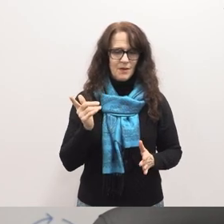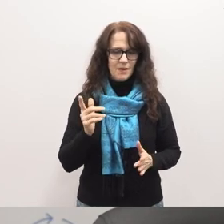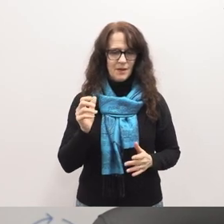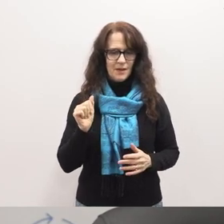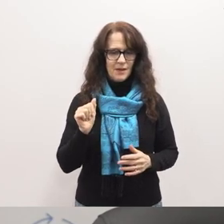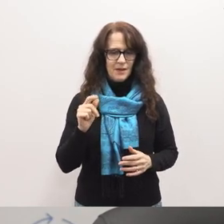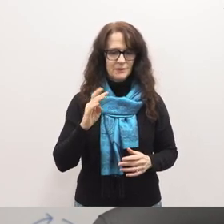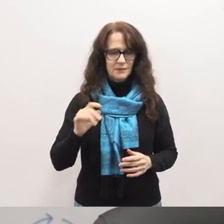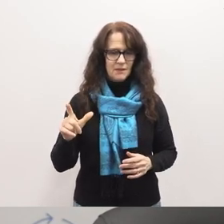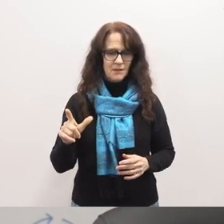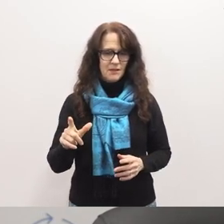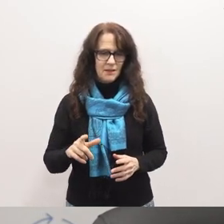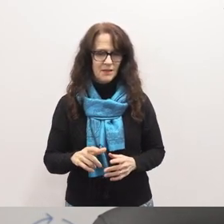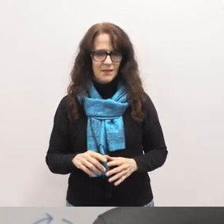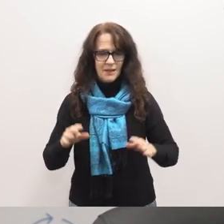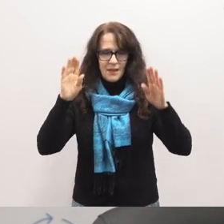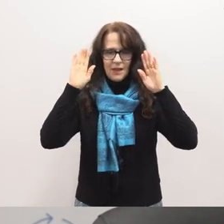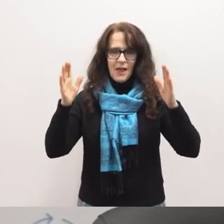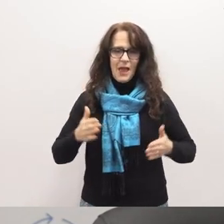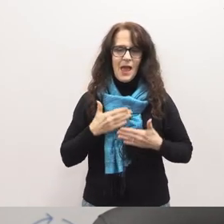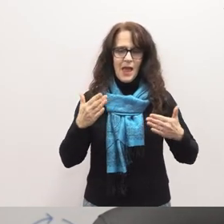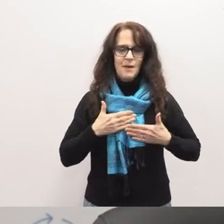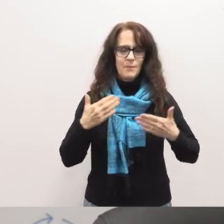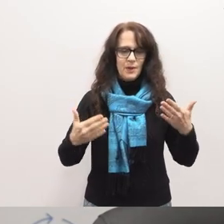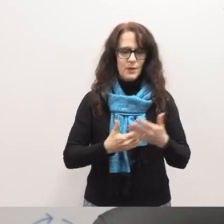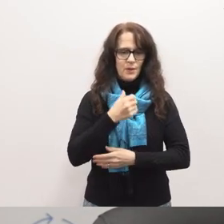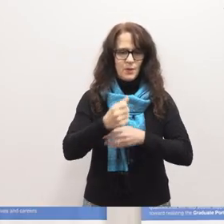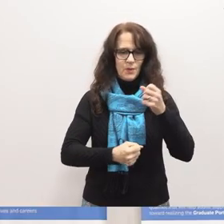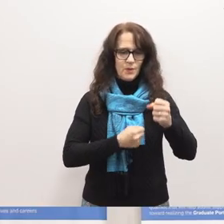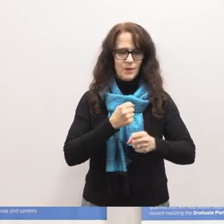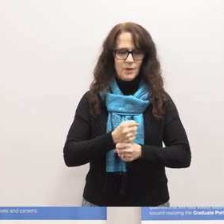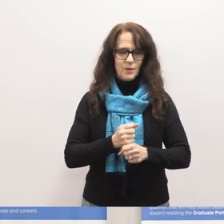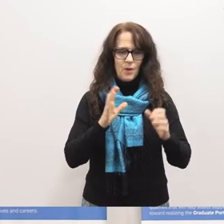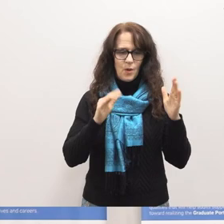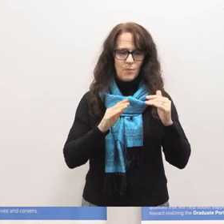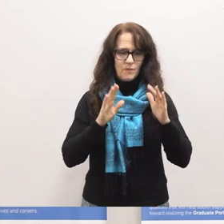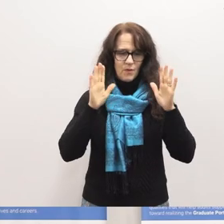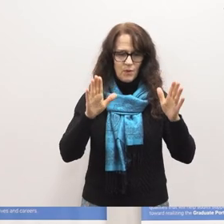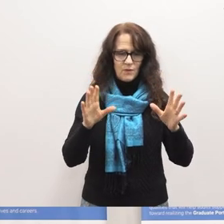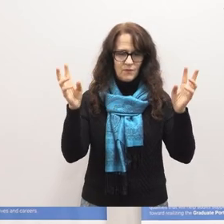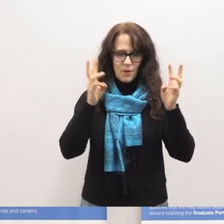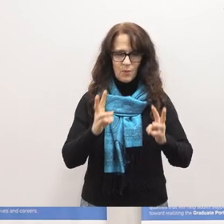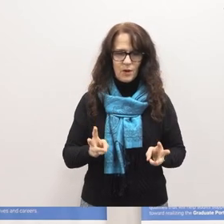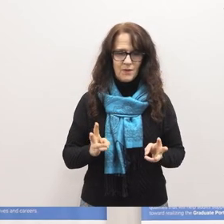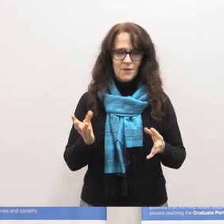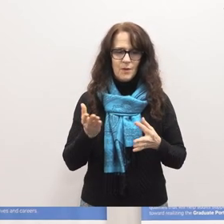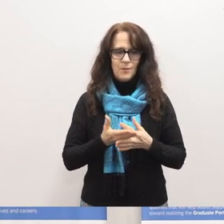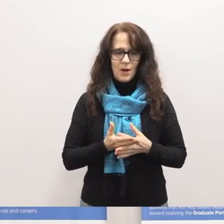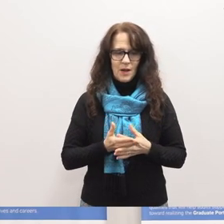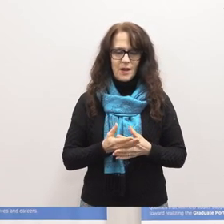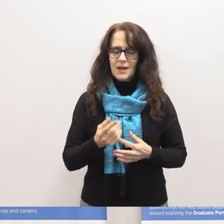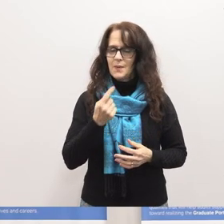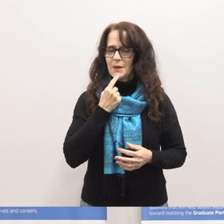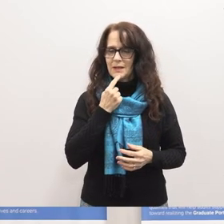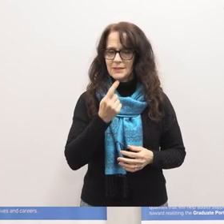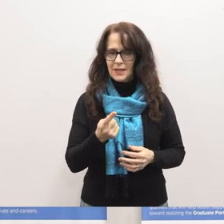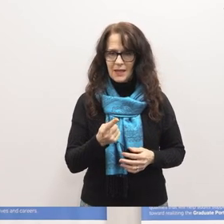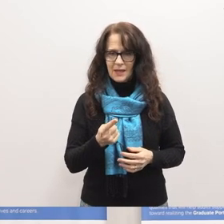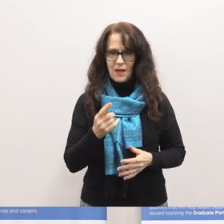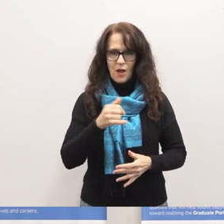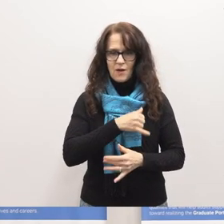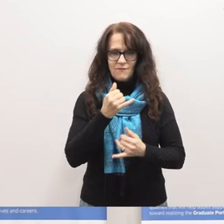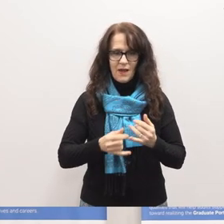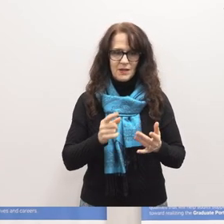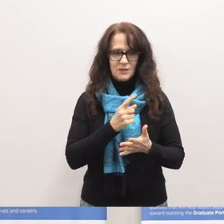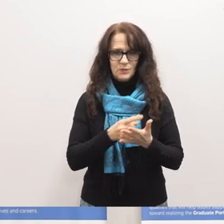Axel. Happy New Year's. I am hoping everyone had a wonderful winter break. I would just like to mention that our finals week